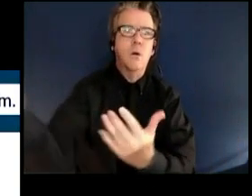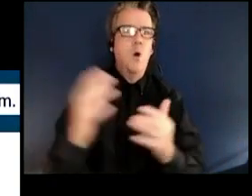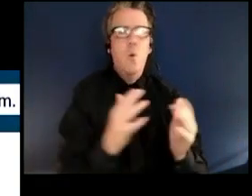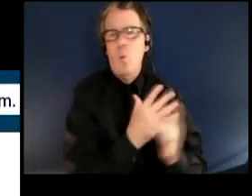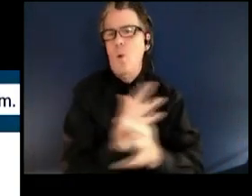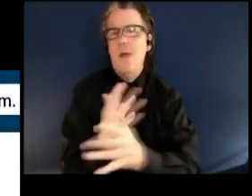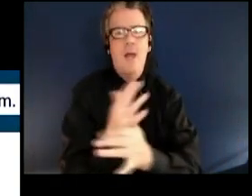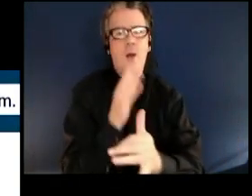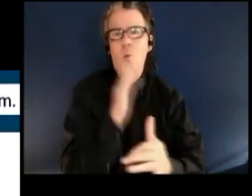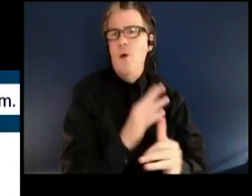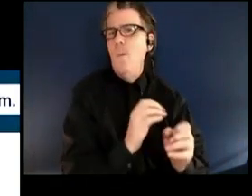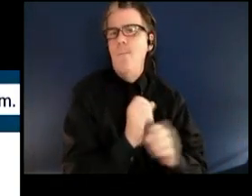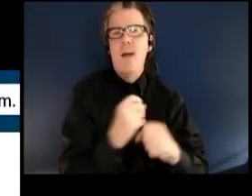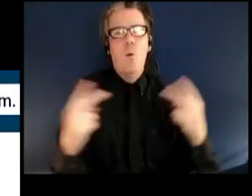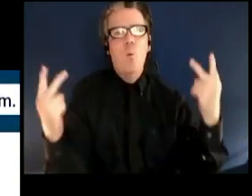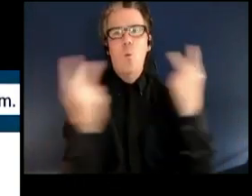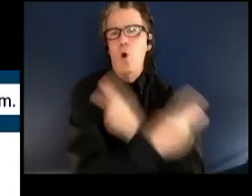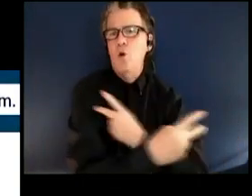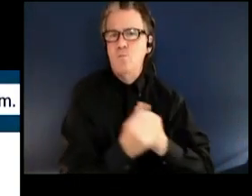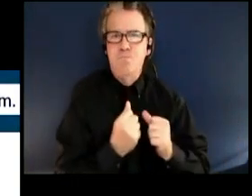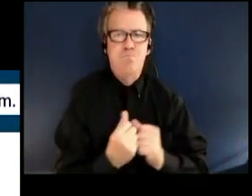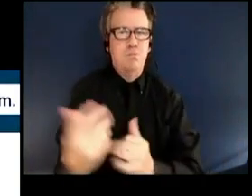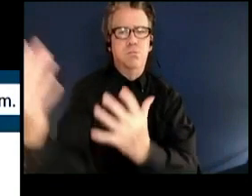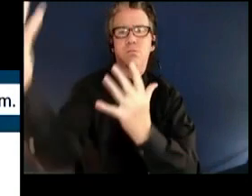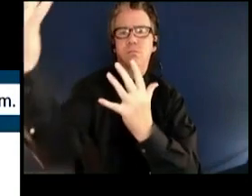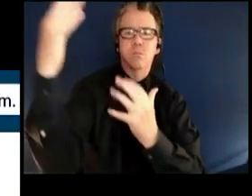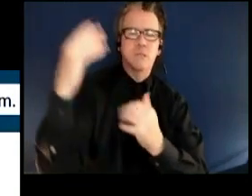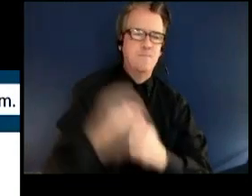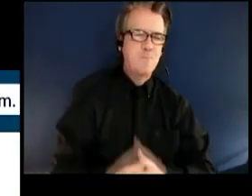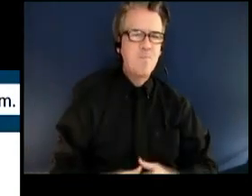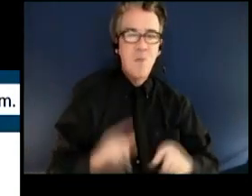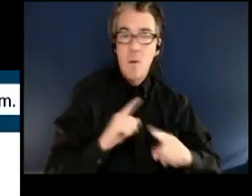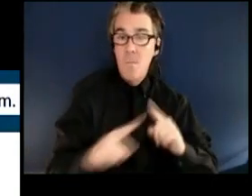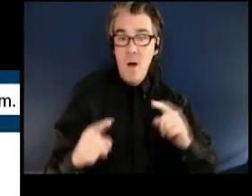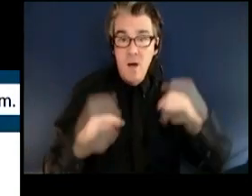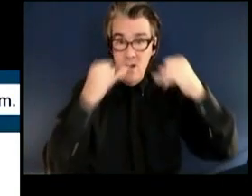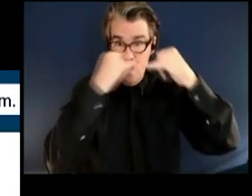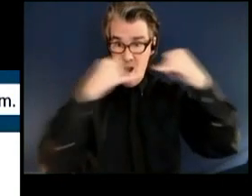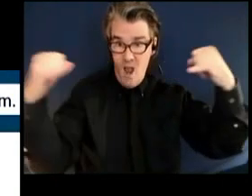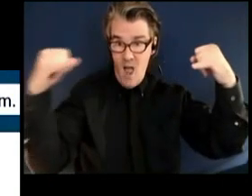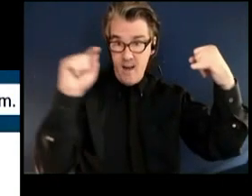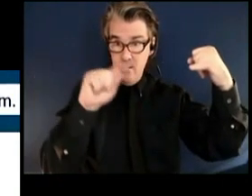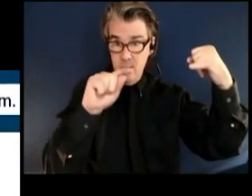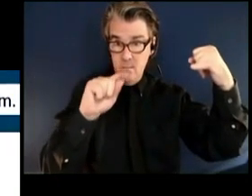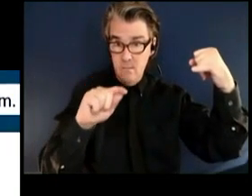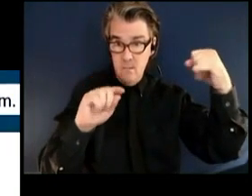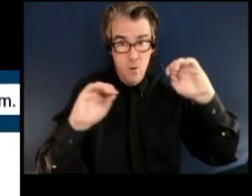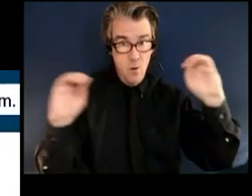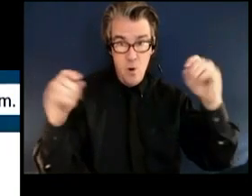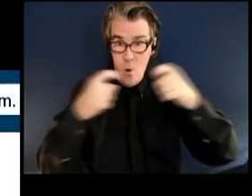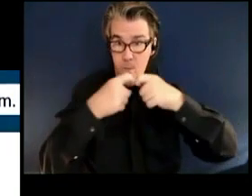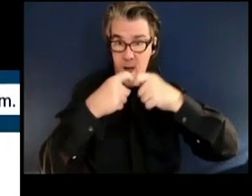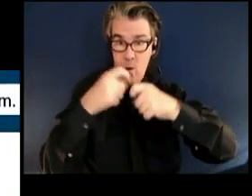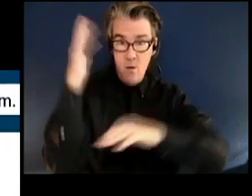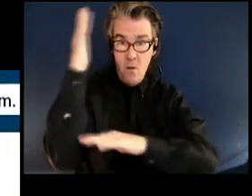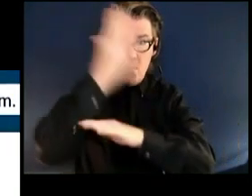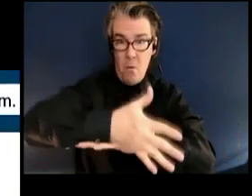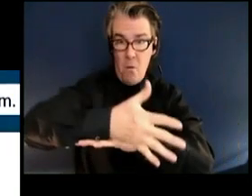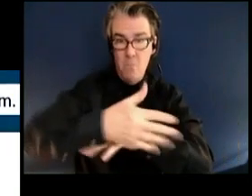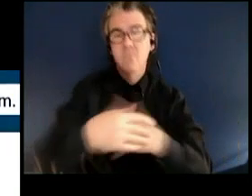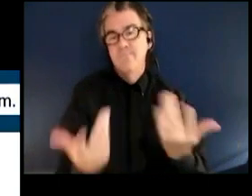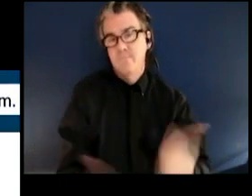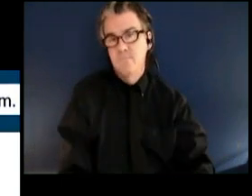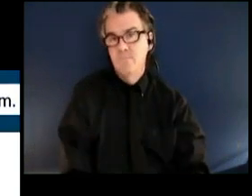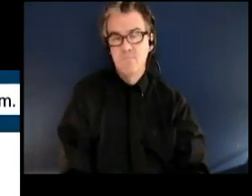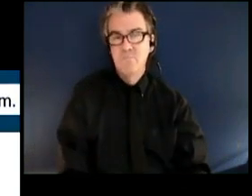all de-energized. But having said, after we receive the all clear, we might have trees like